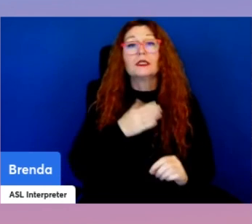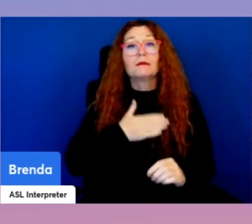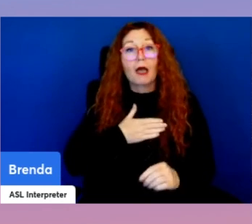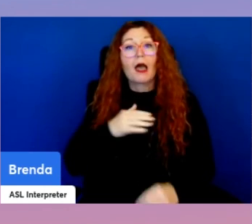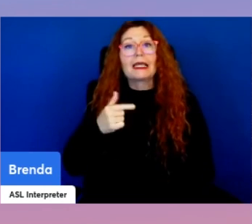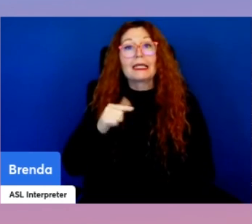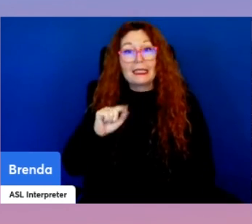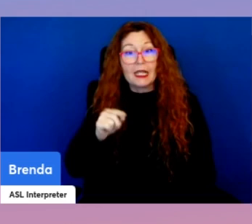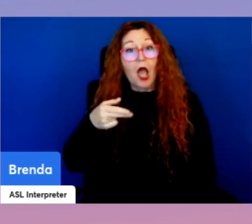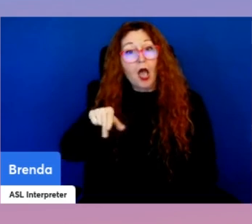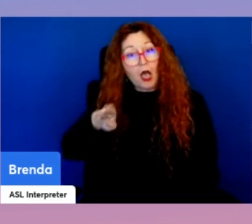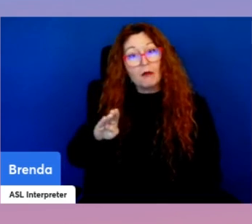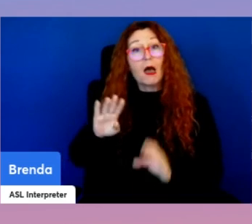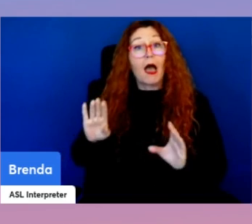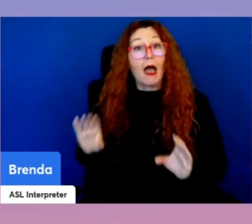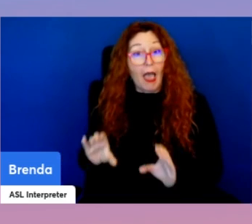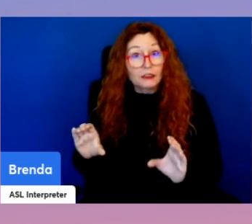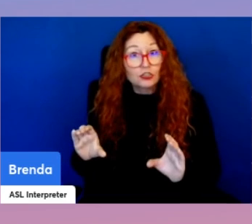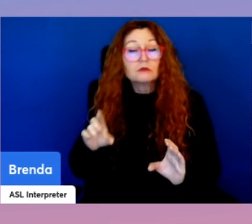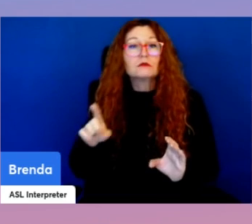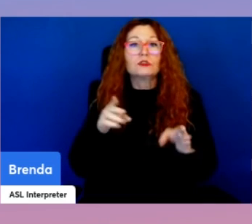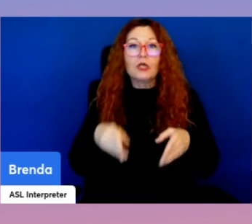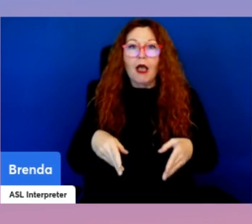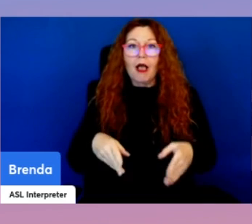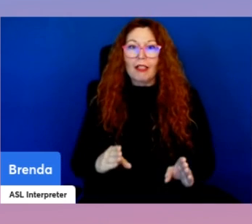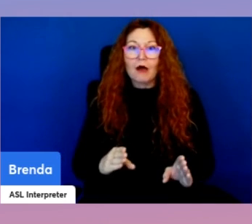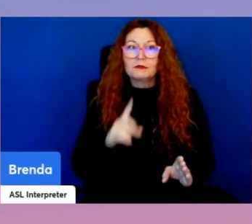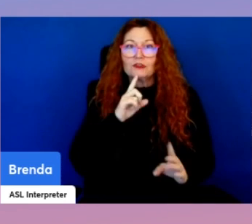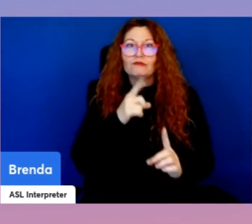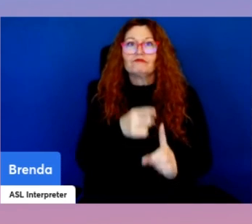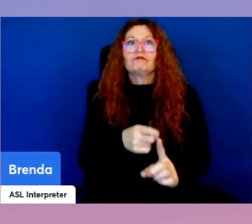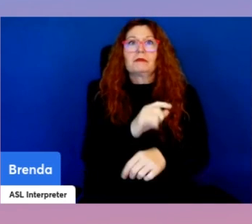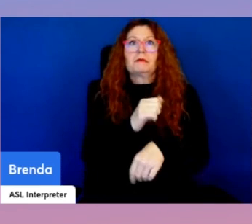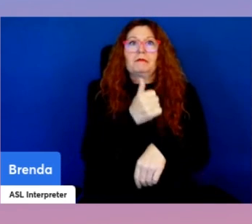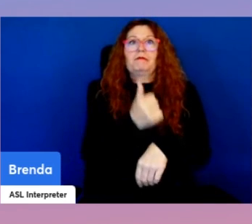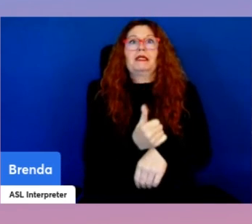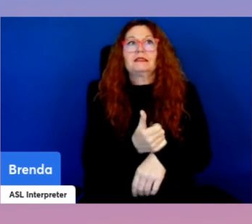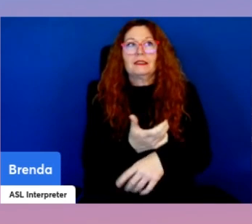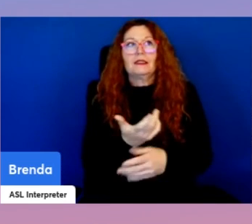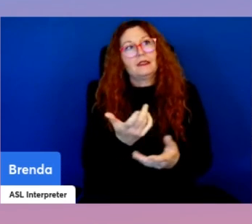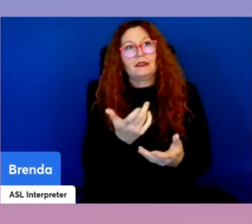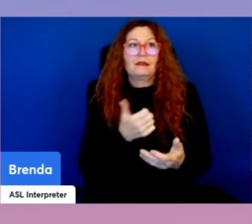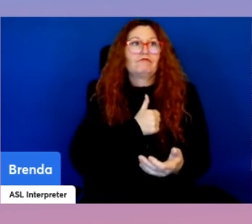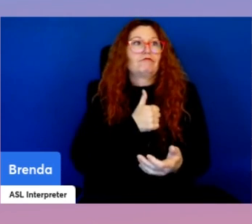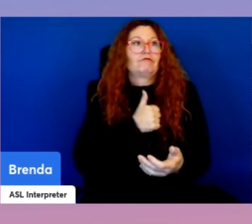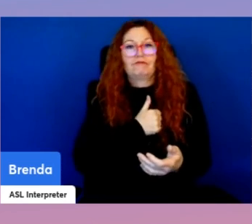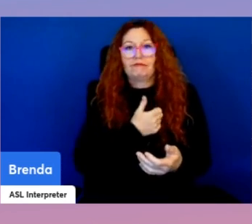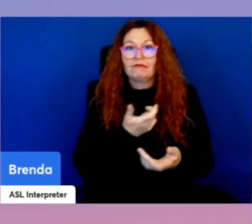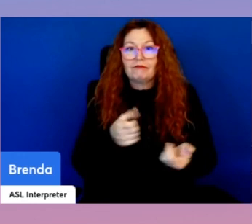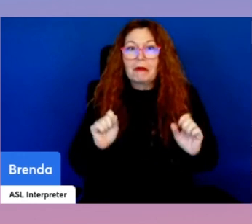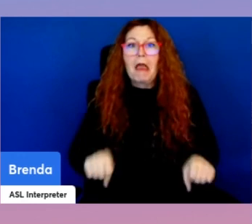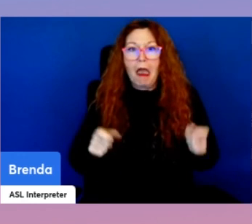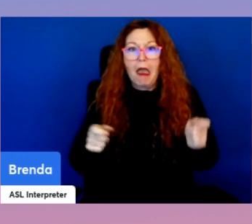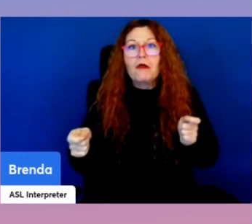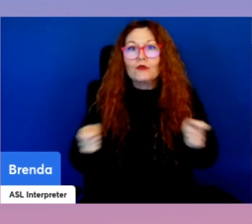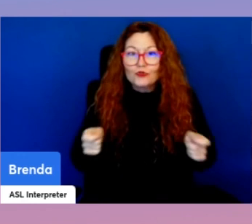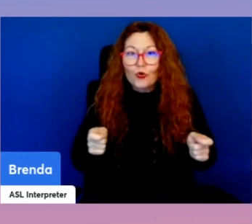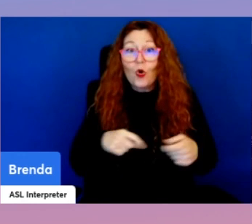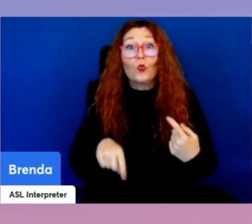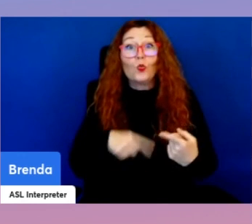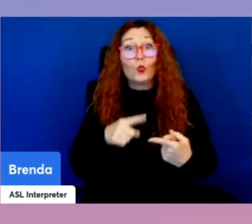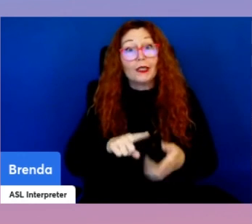Actions, which allows me to basically manually control when I